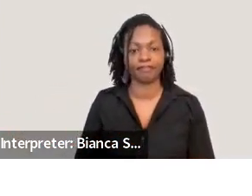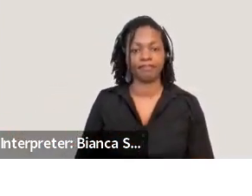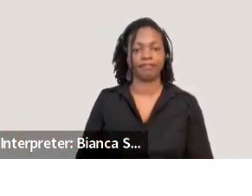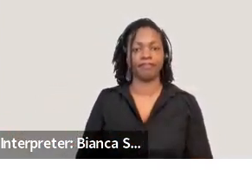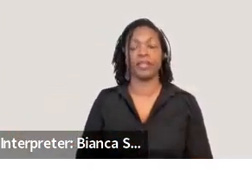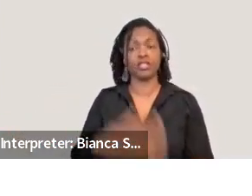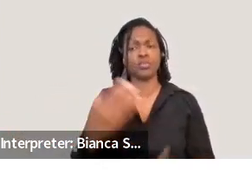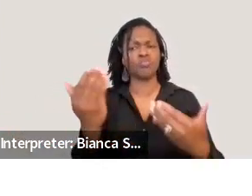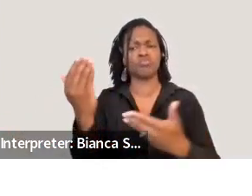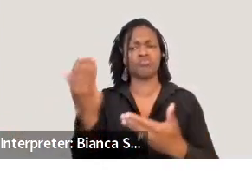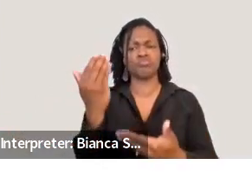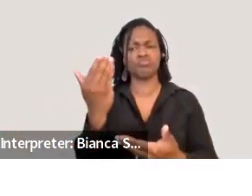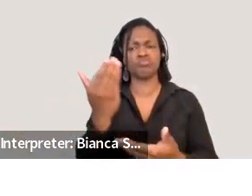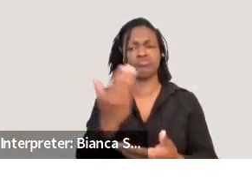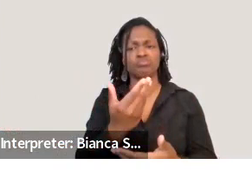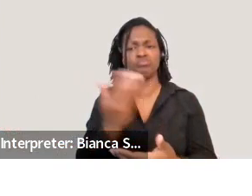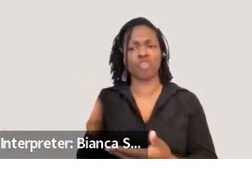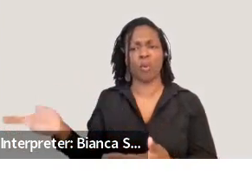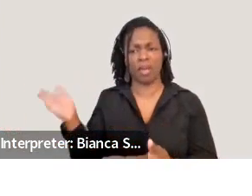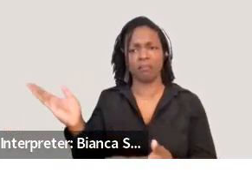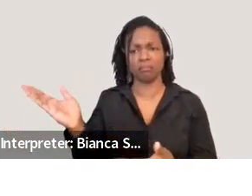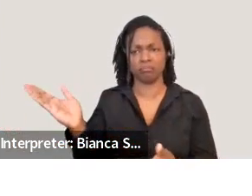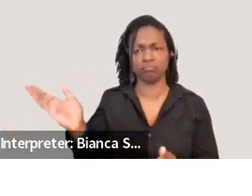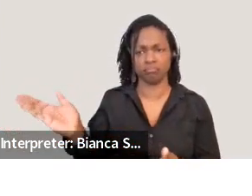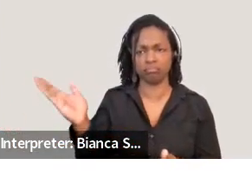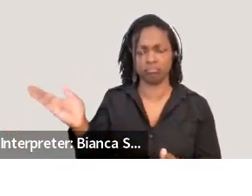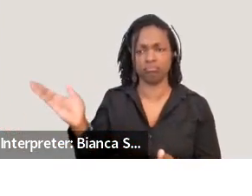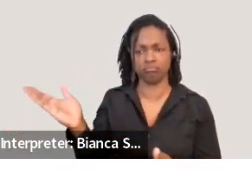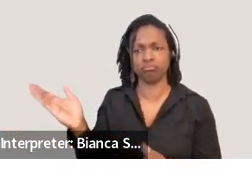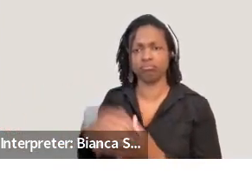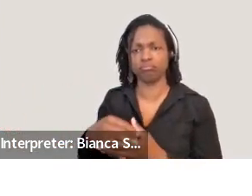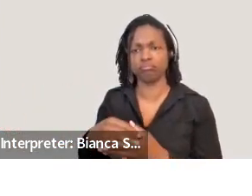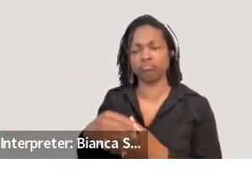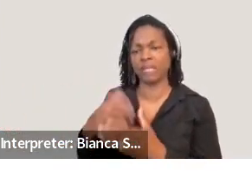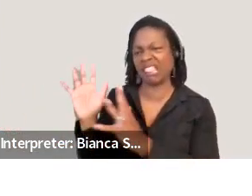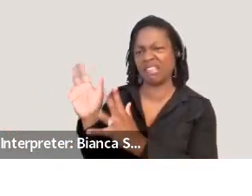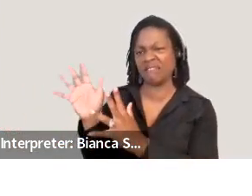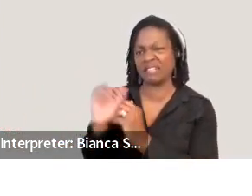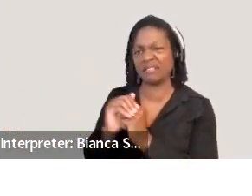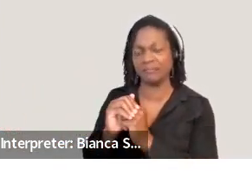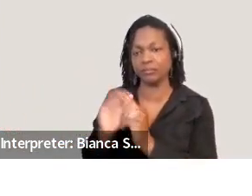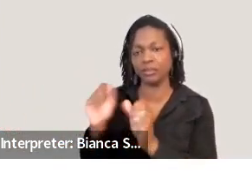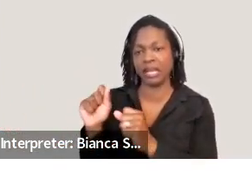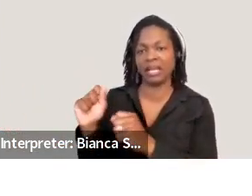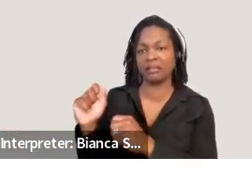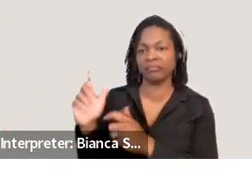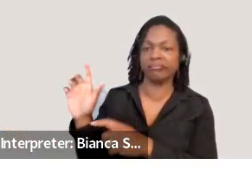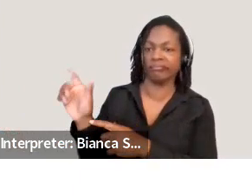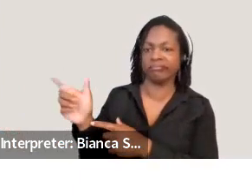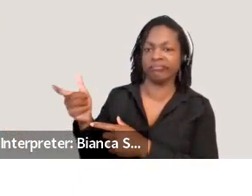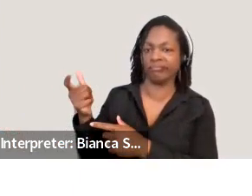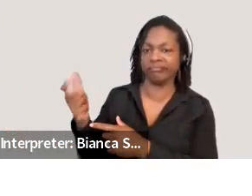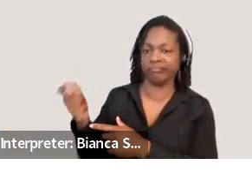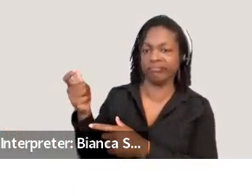people can scan that. But I think at this point we can ask